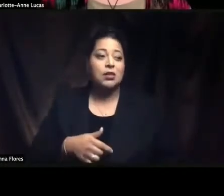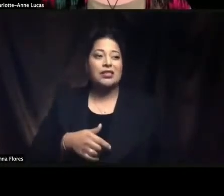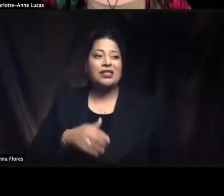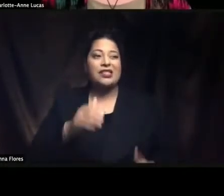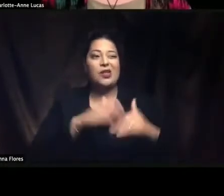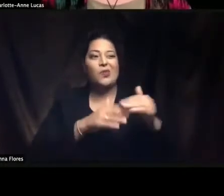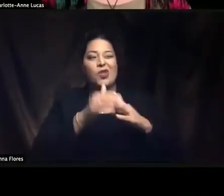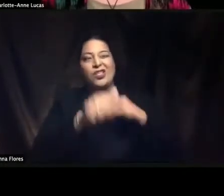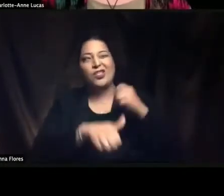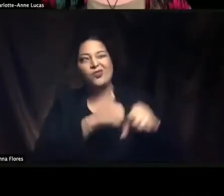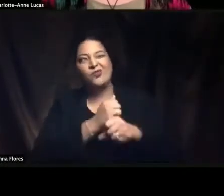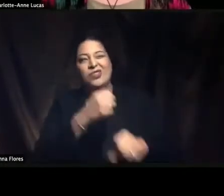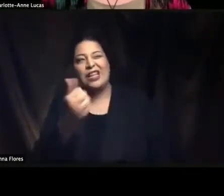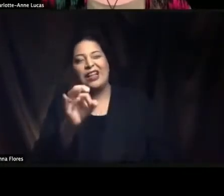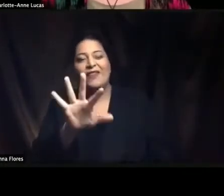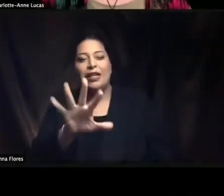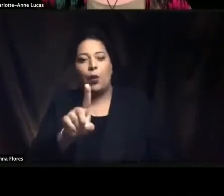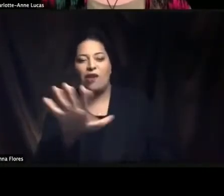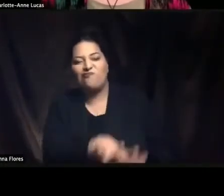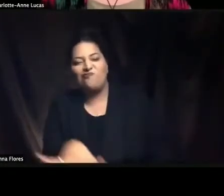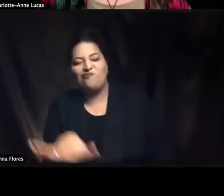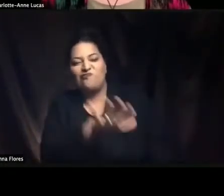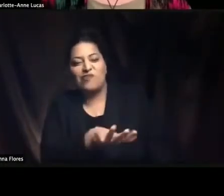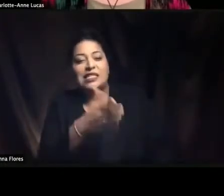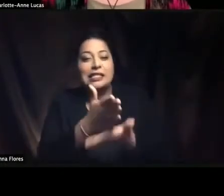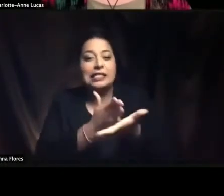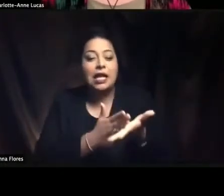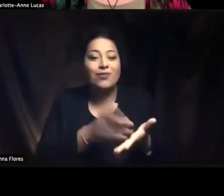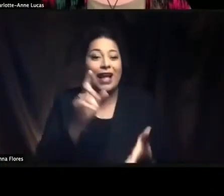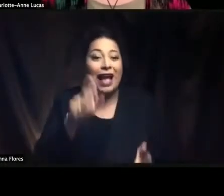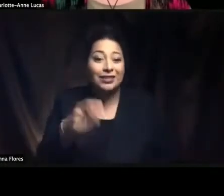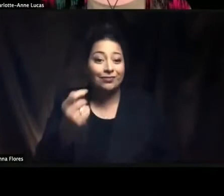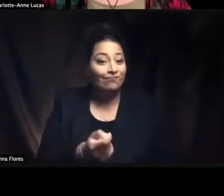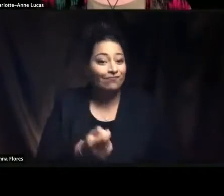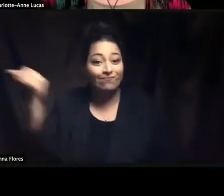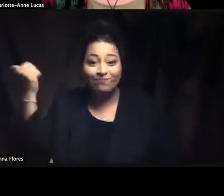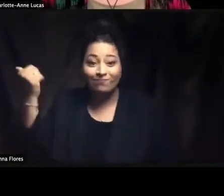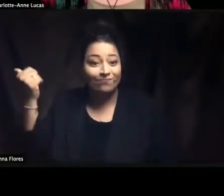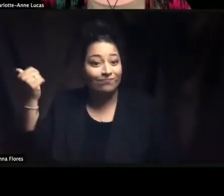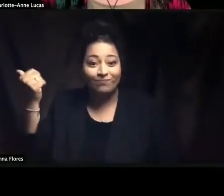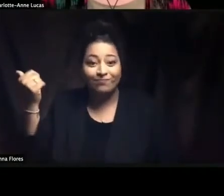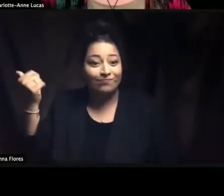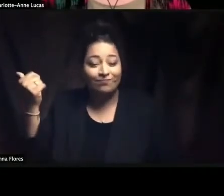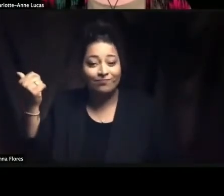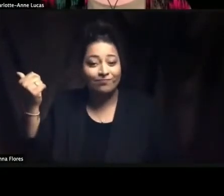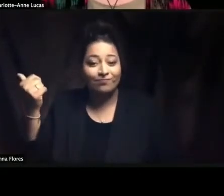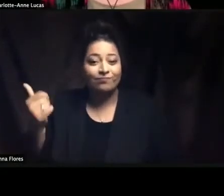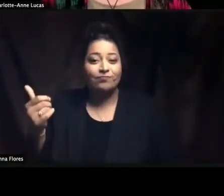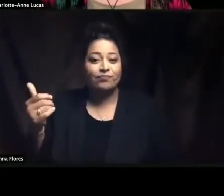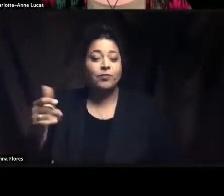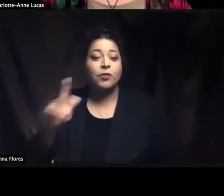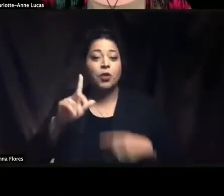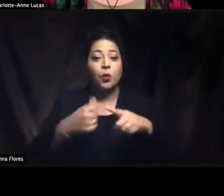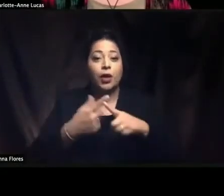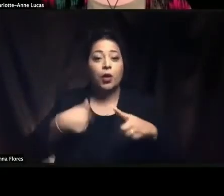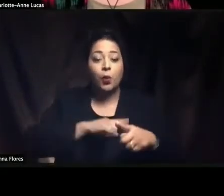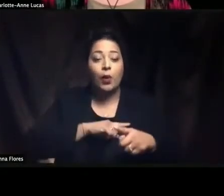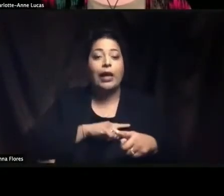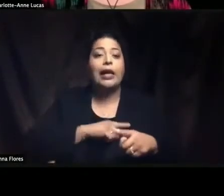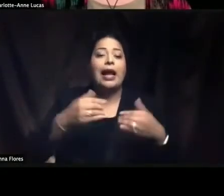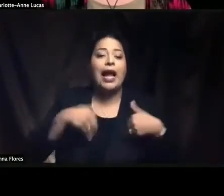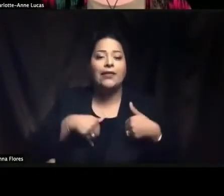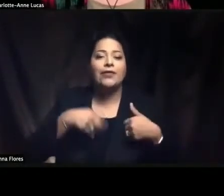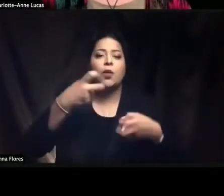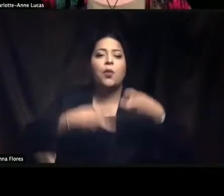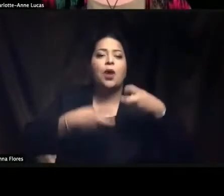like 1951. Some of it does need to go. So in a funnel, so to speak, as we deal with this whole